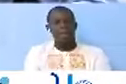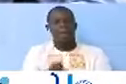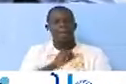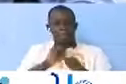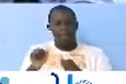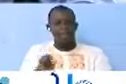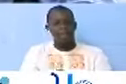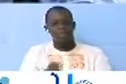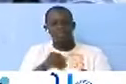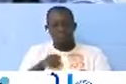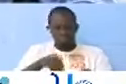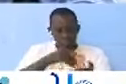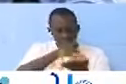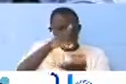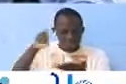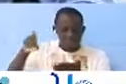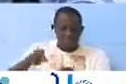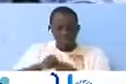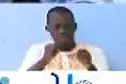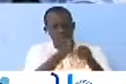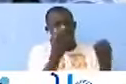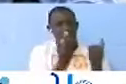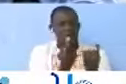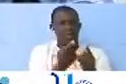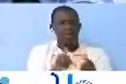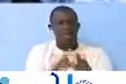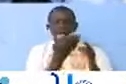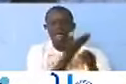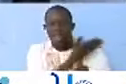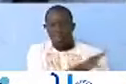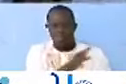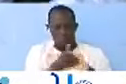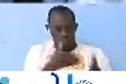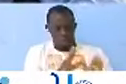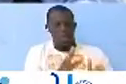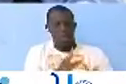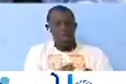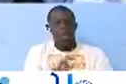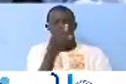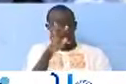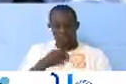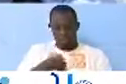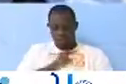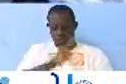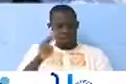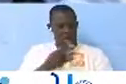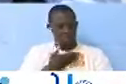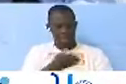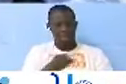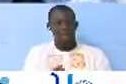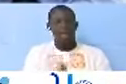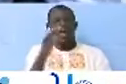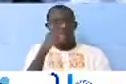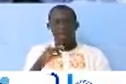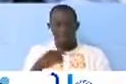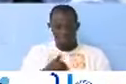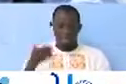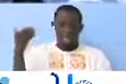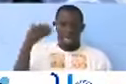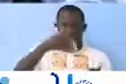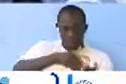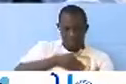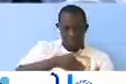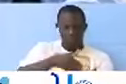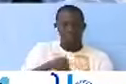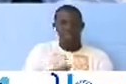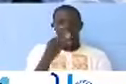Let him dismantle the machine and leave it like that in my absence. When I come, maybe